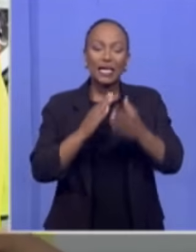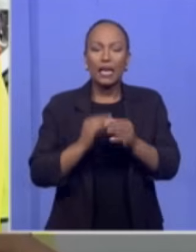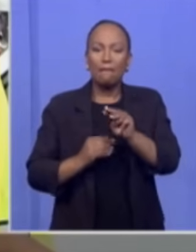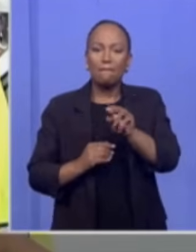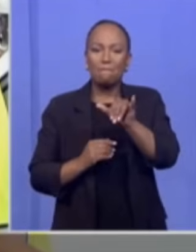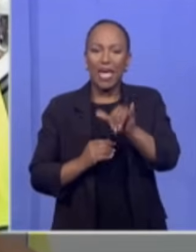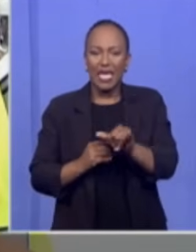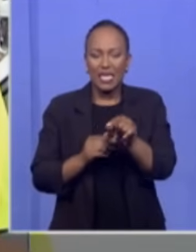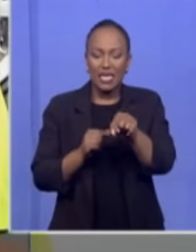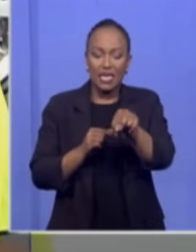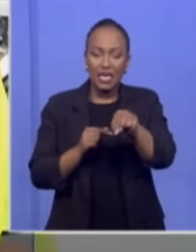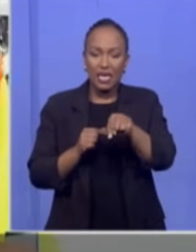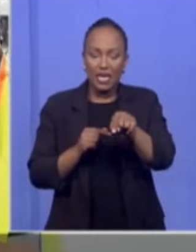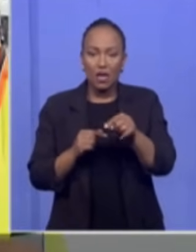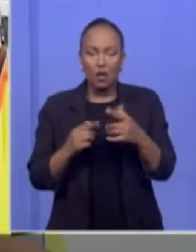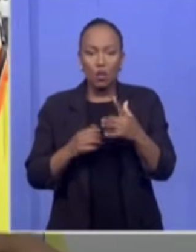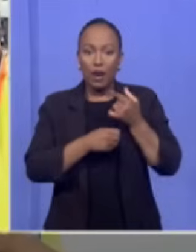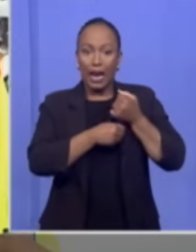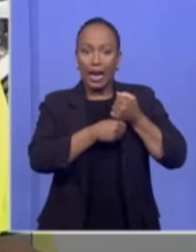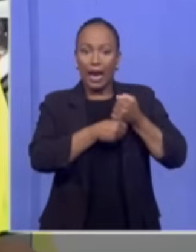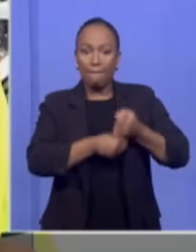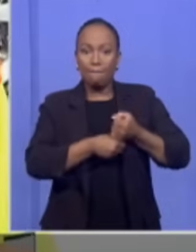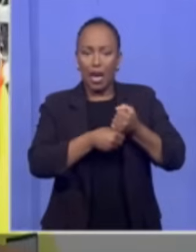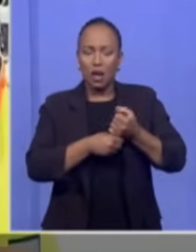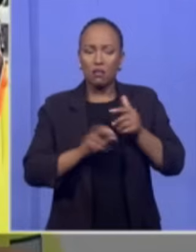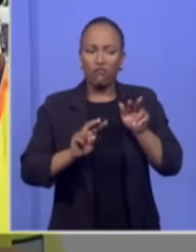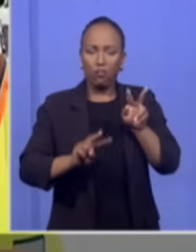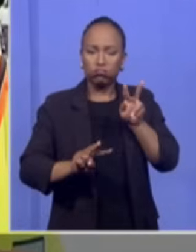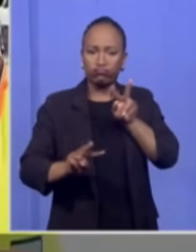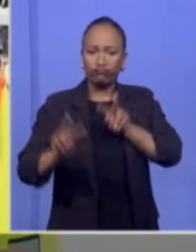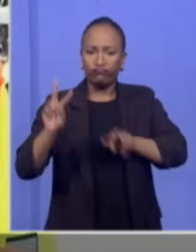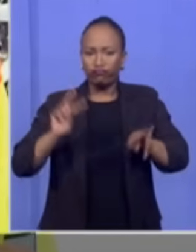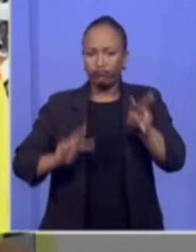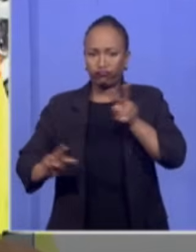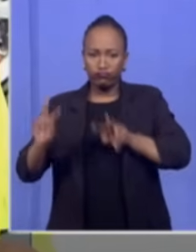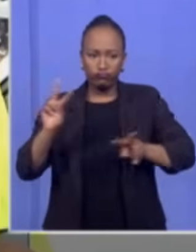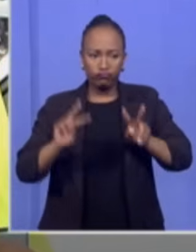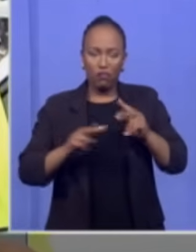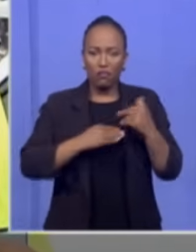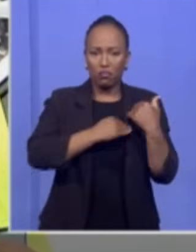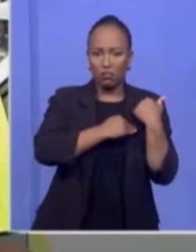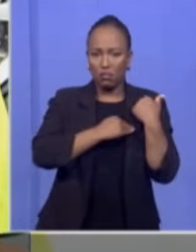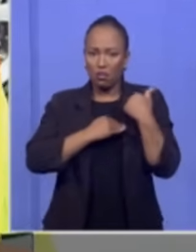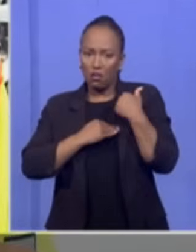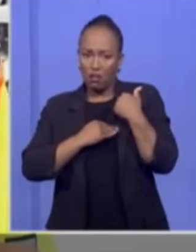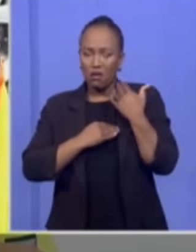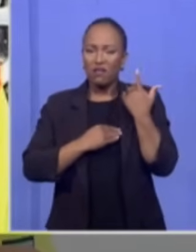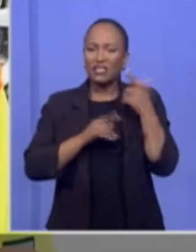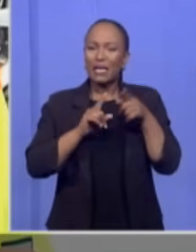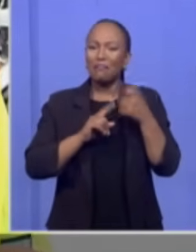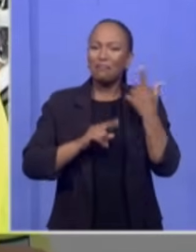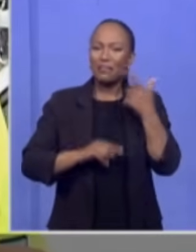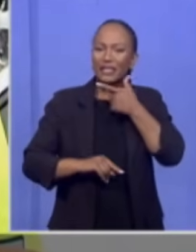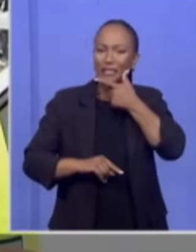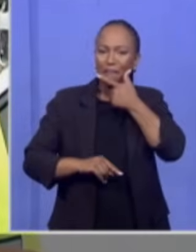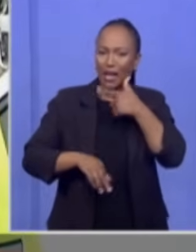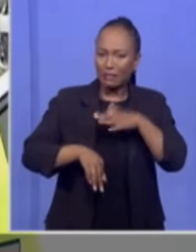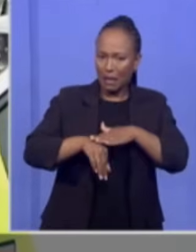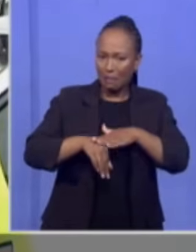Therefore, this is an intensified campaign which builds on the work we did over the festive season and working